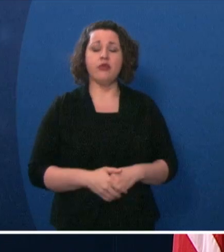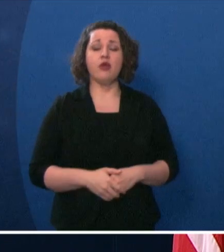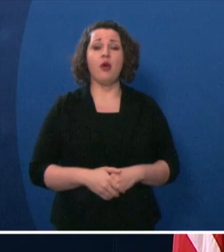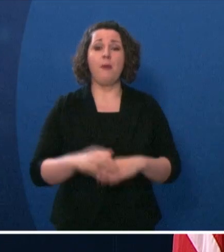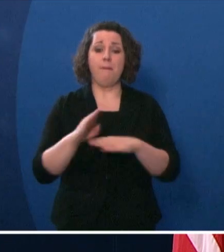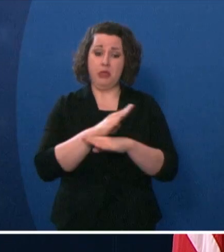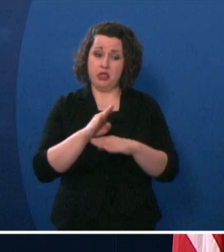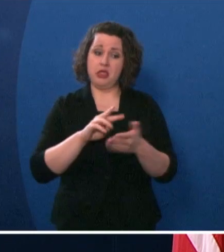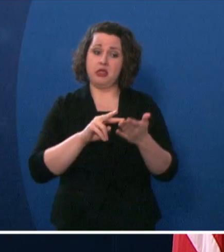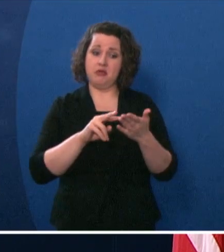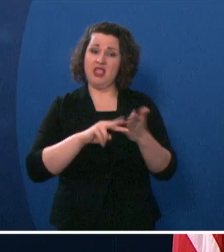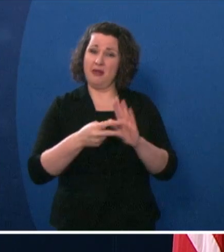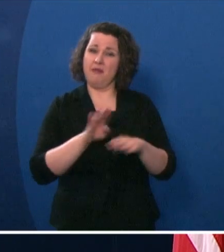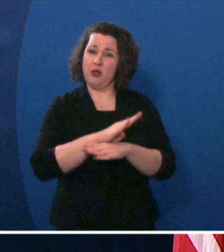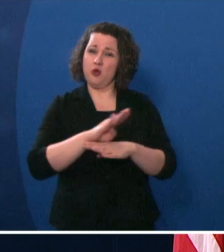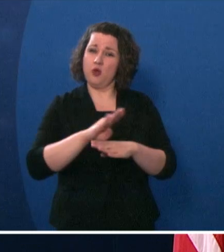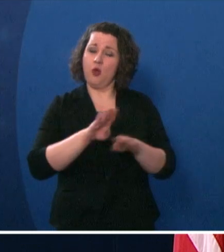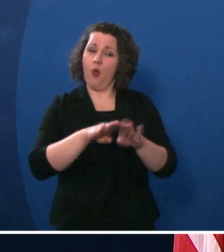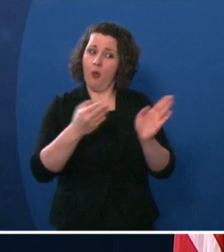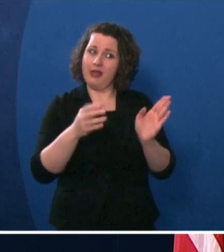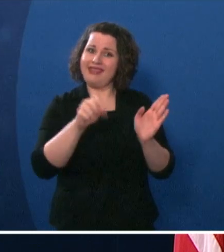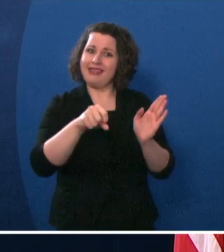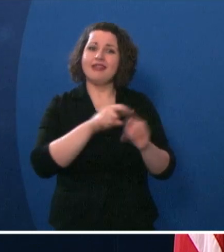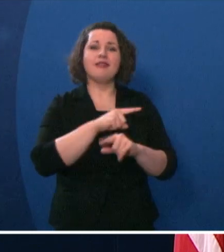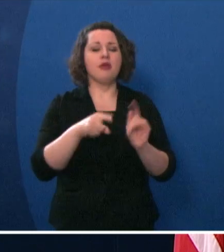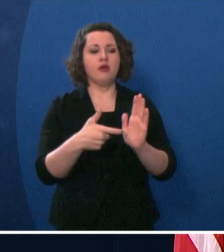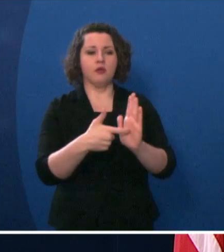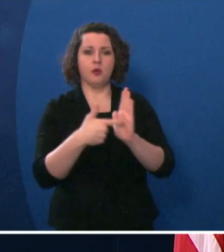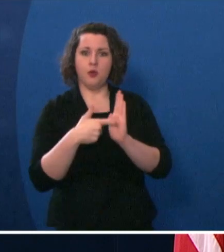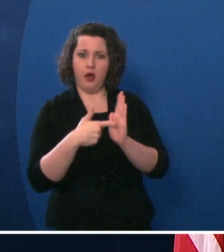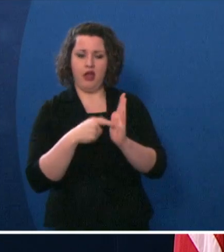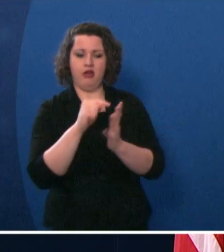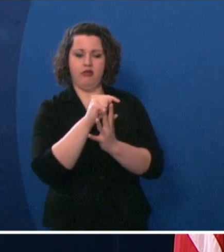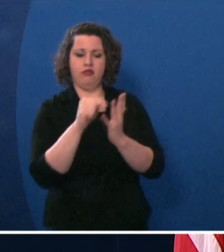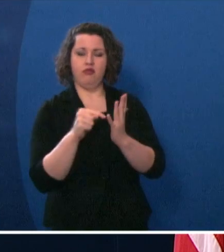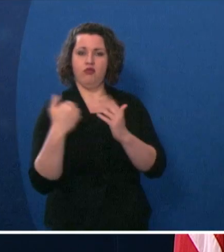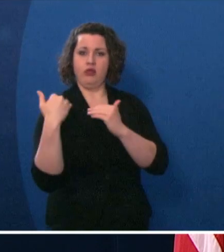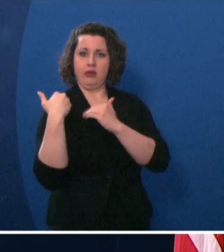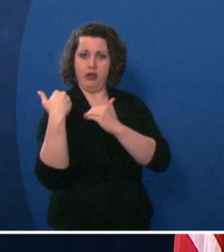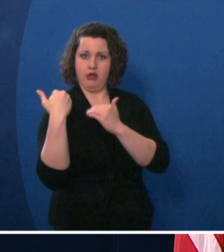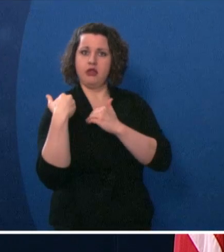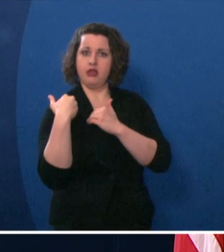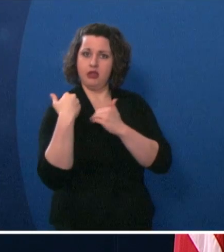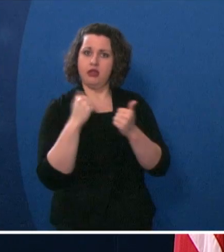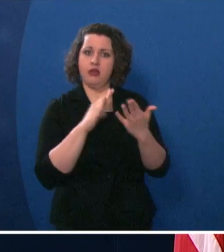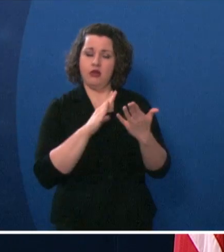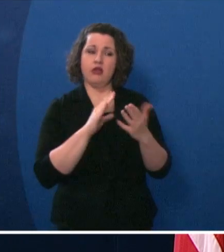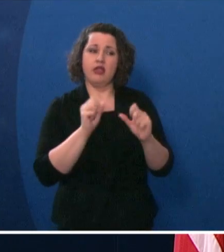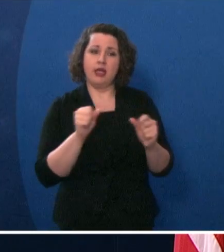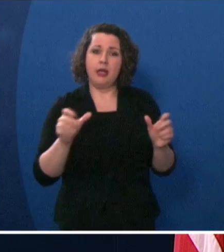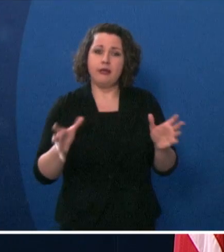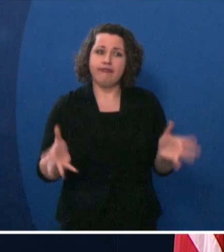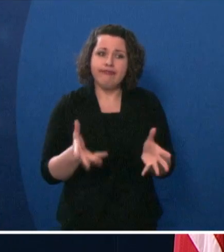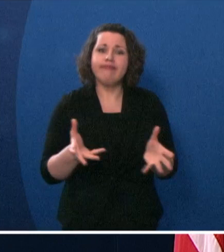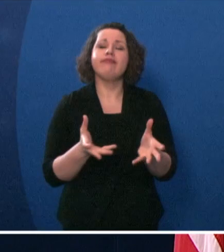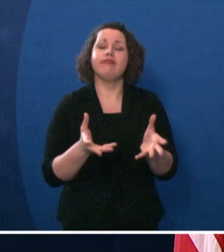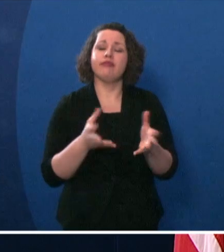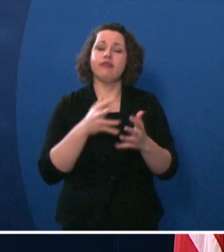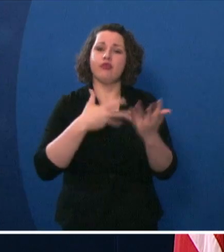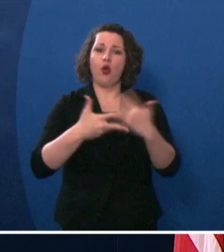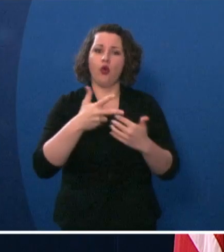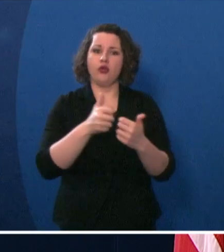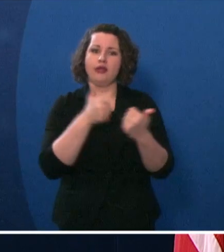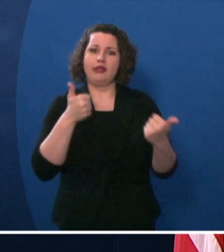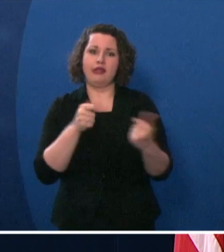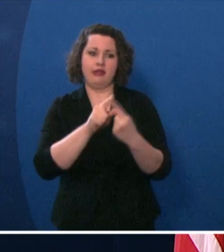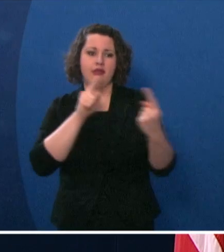are being allowed to open, they're also being required to do so in a responsible way that promotes social distancing within the